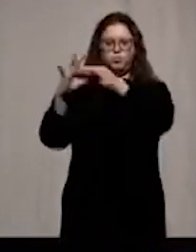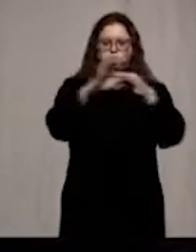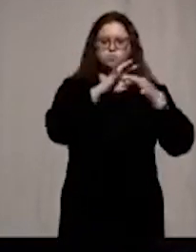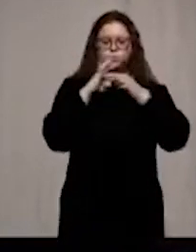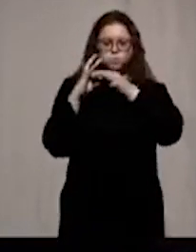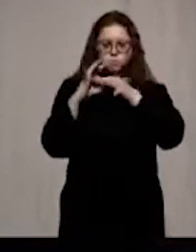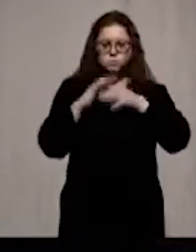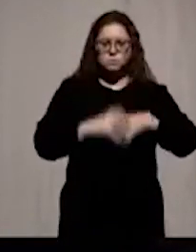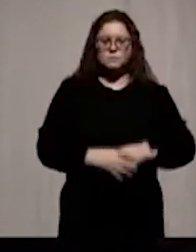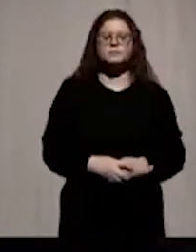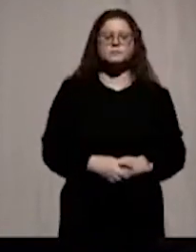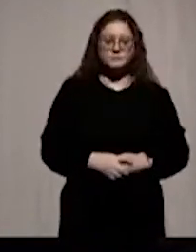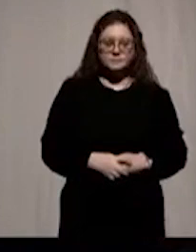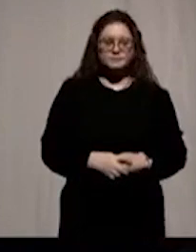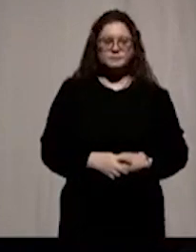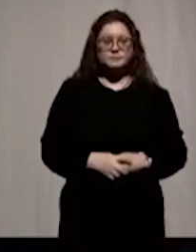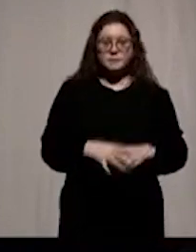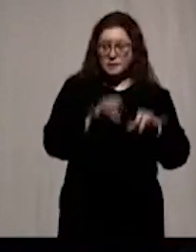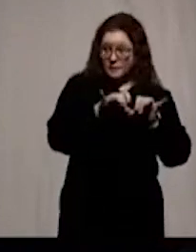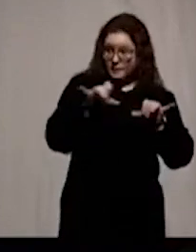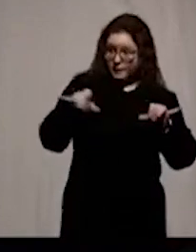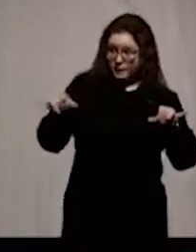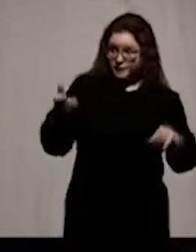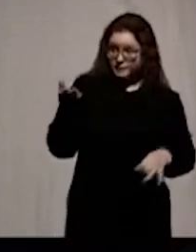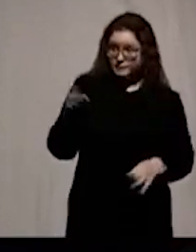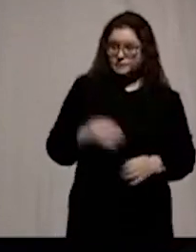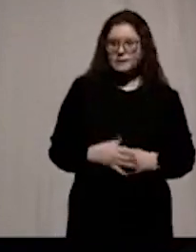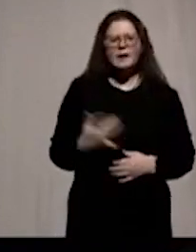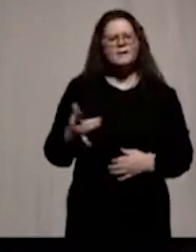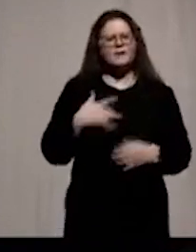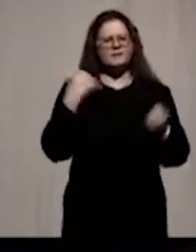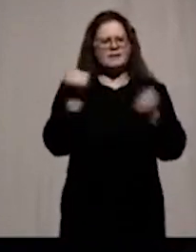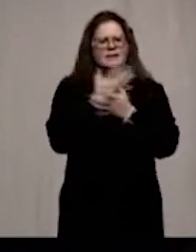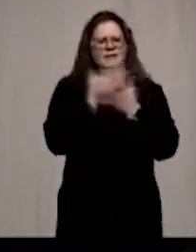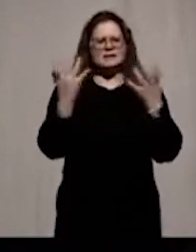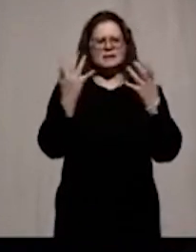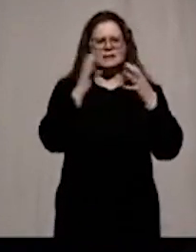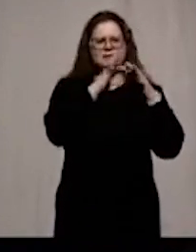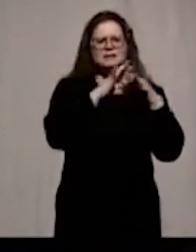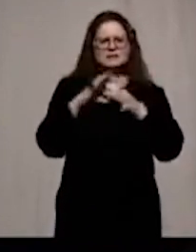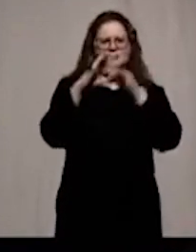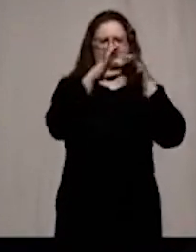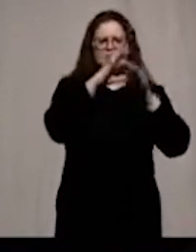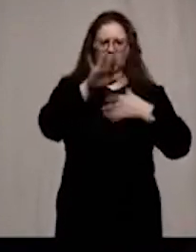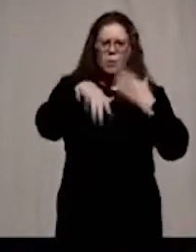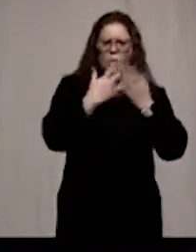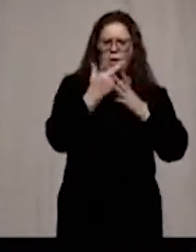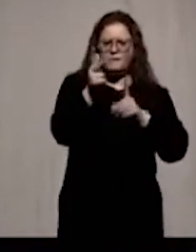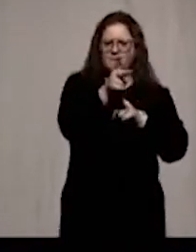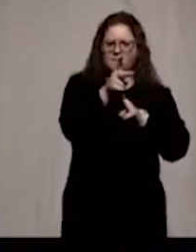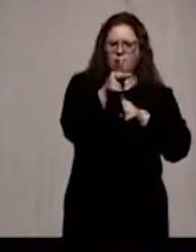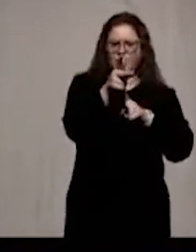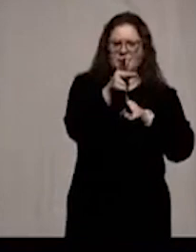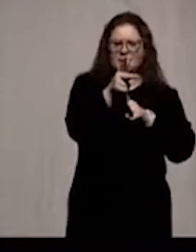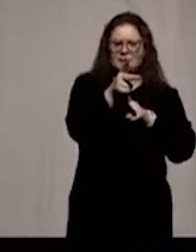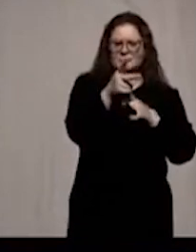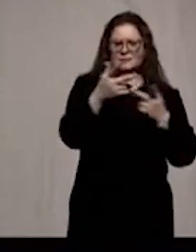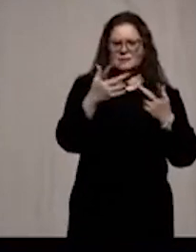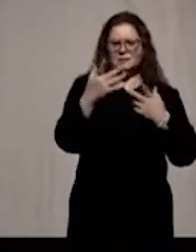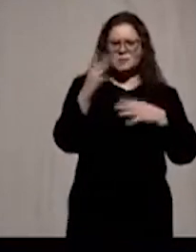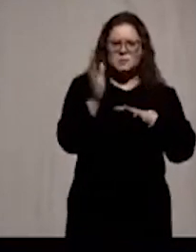Cool. Any patterns in yours? I mean, they kind of all go together. They're all kind of filming objects. Which makes sense. We're in a movie studio. theater